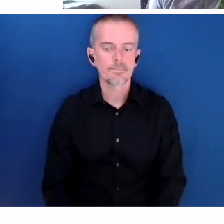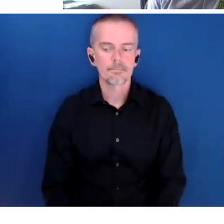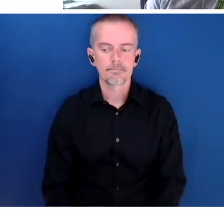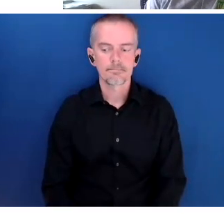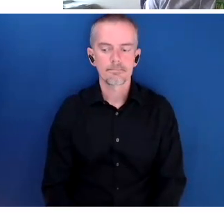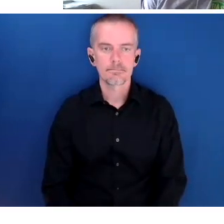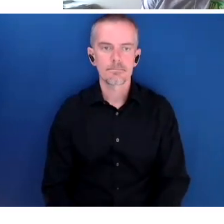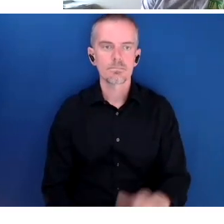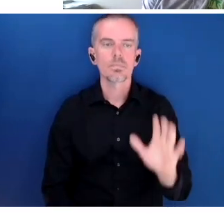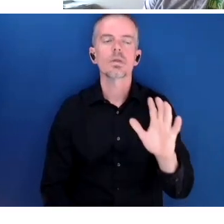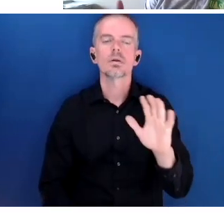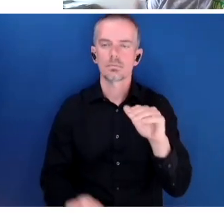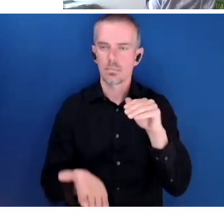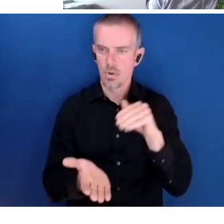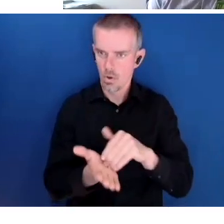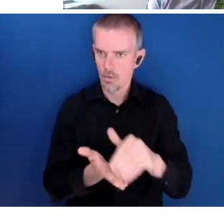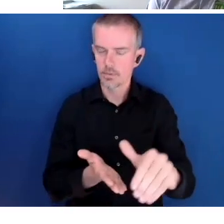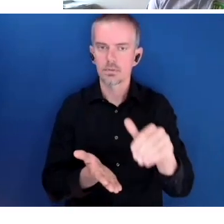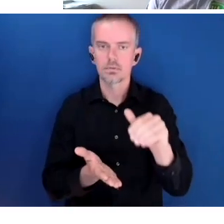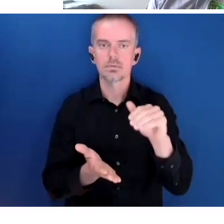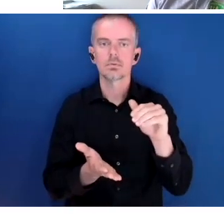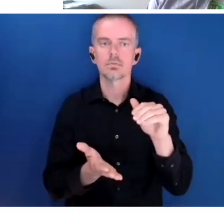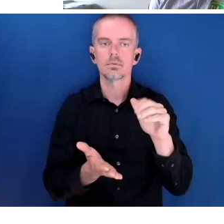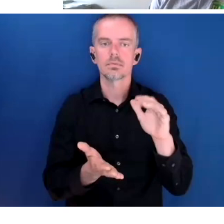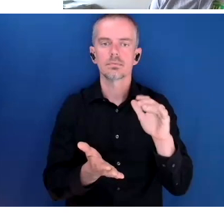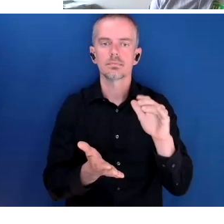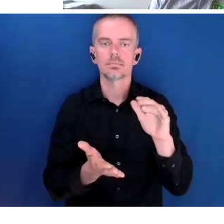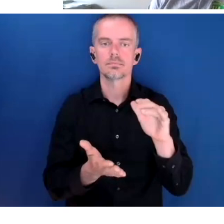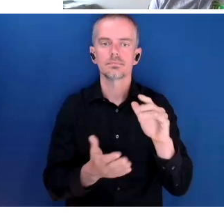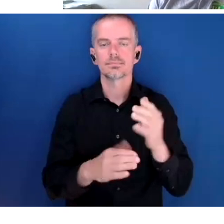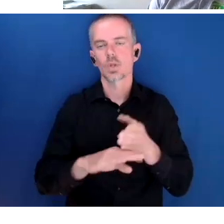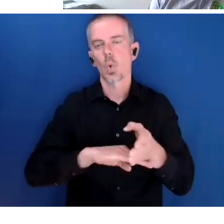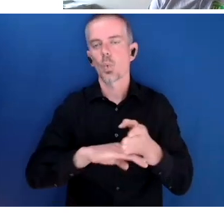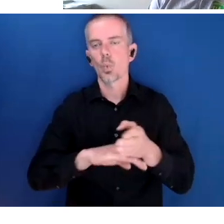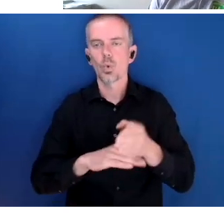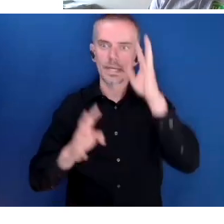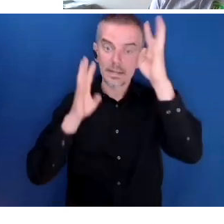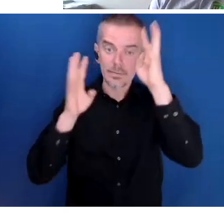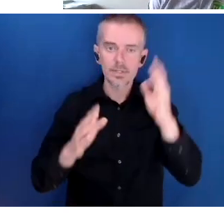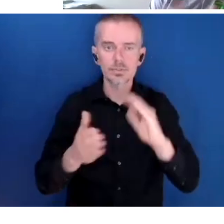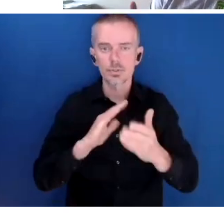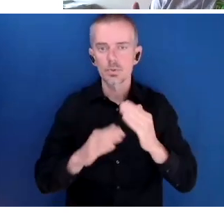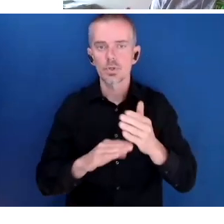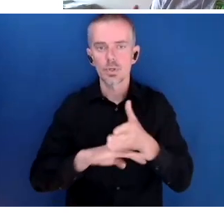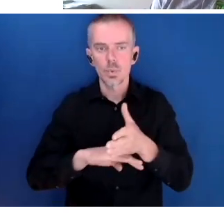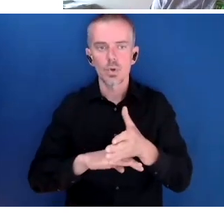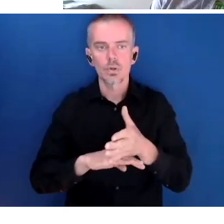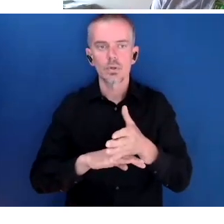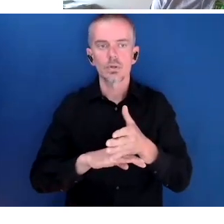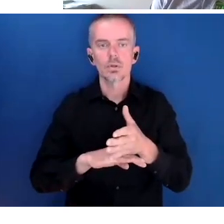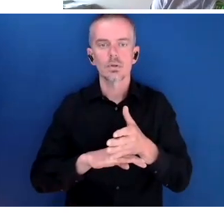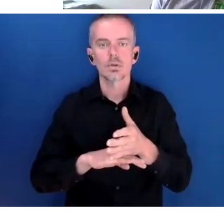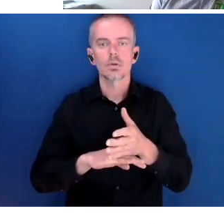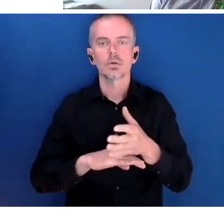We've often had, or we've always had kind of these wood innovations, community wood and wood or community wood